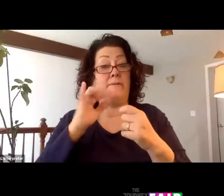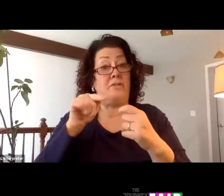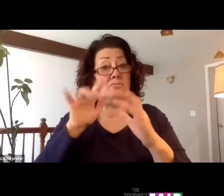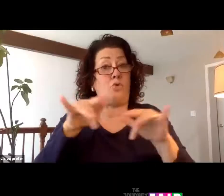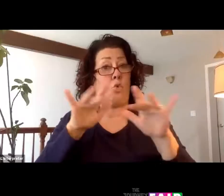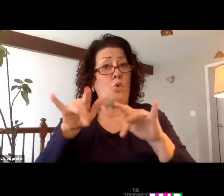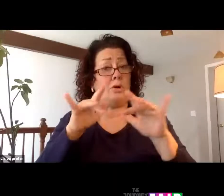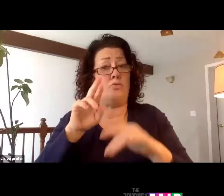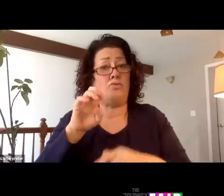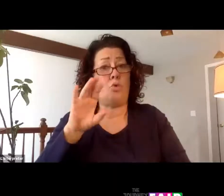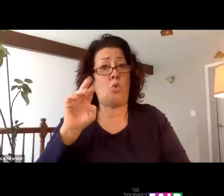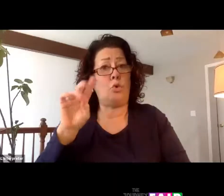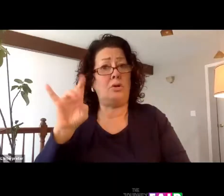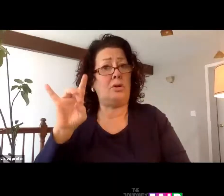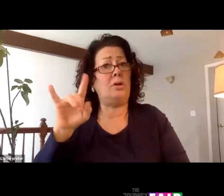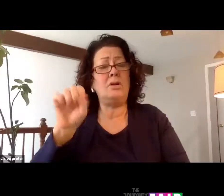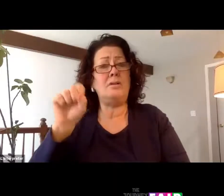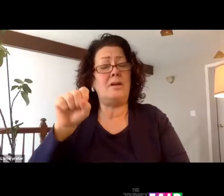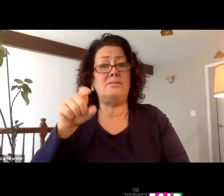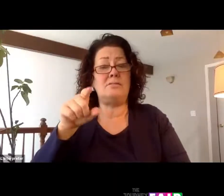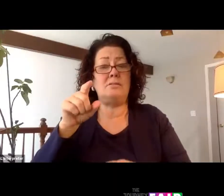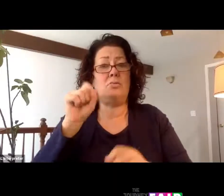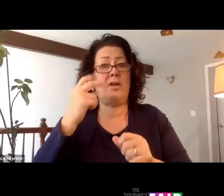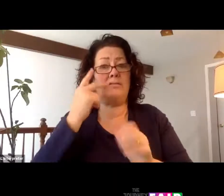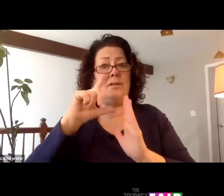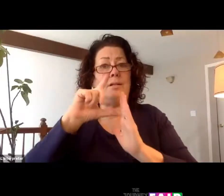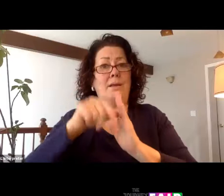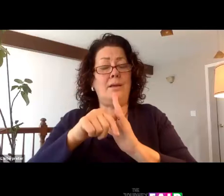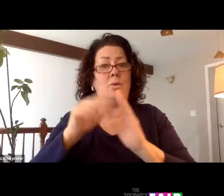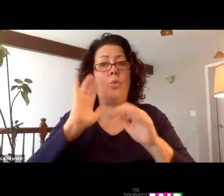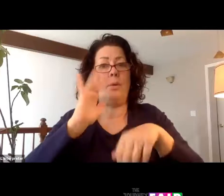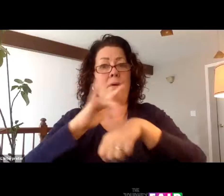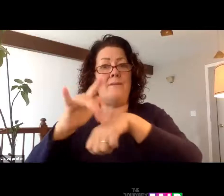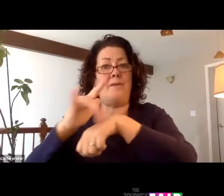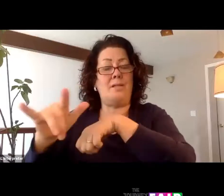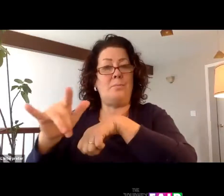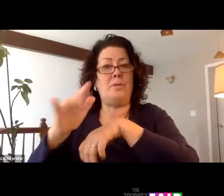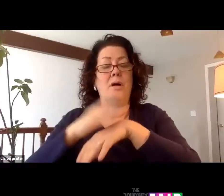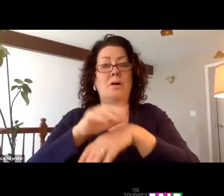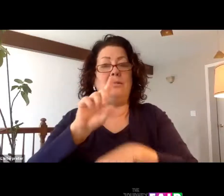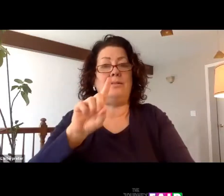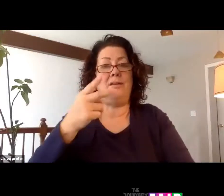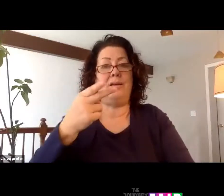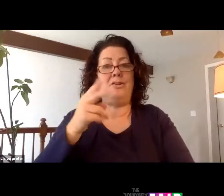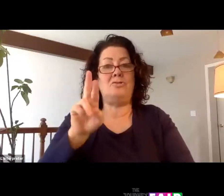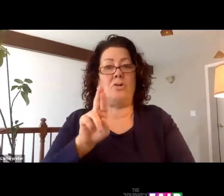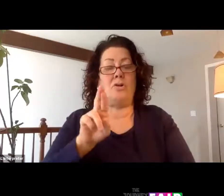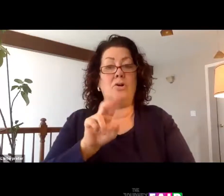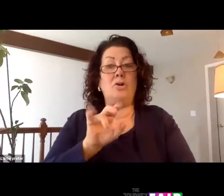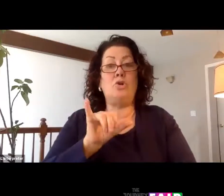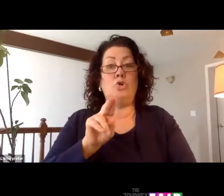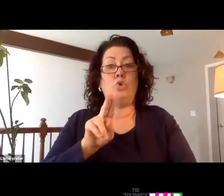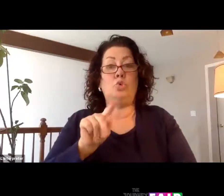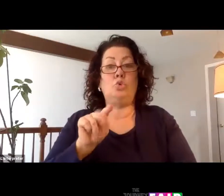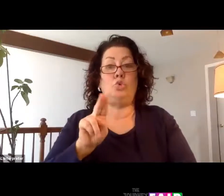has been, and that also will be available. You can also find it on our DHR YouTube channel, which clearly